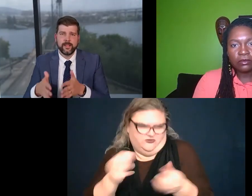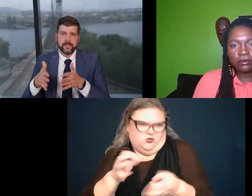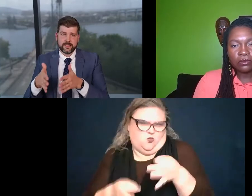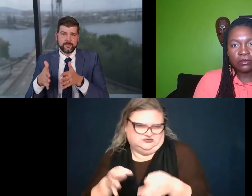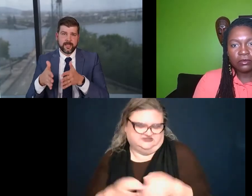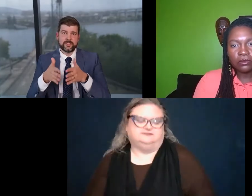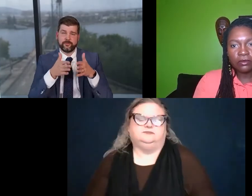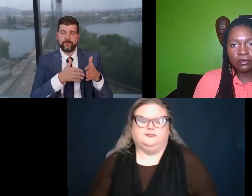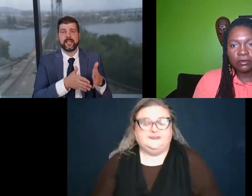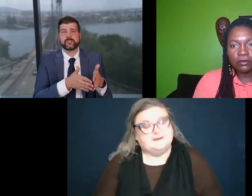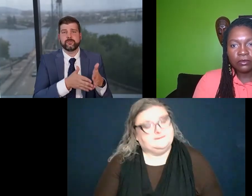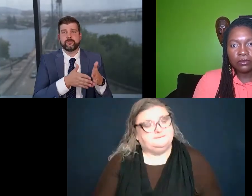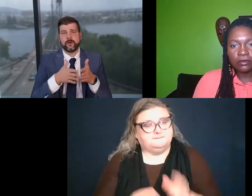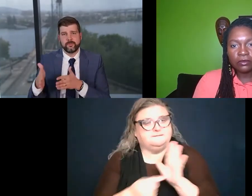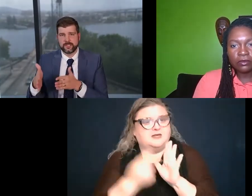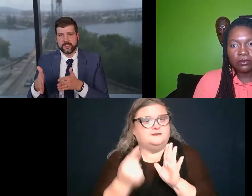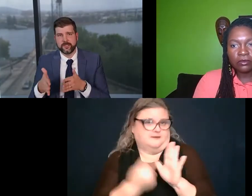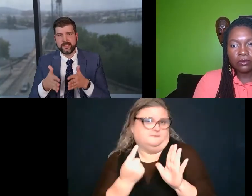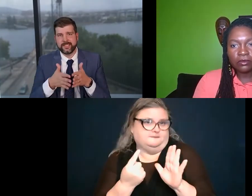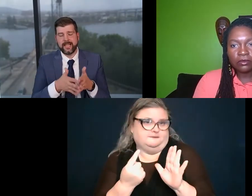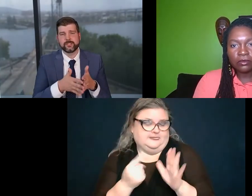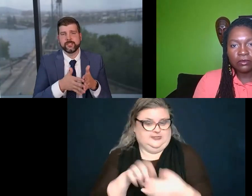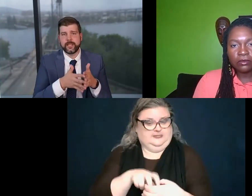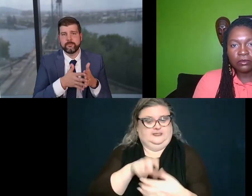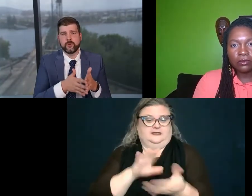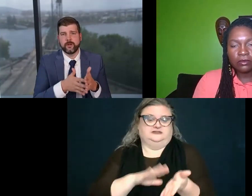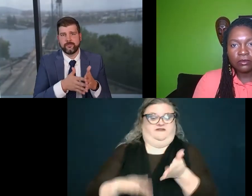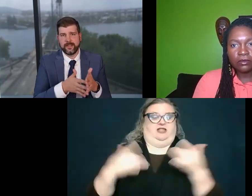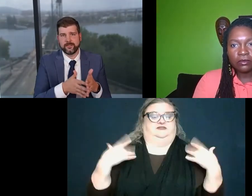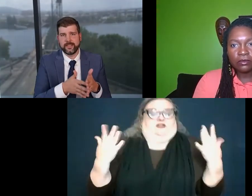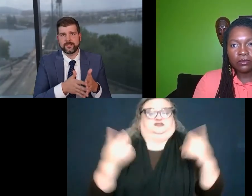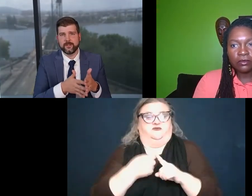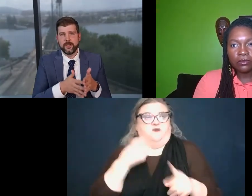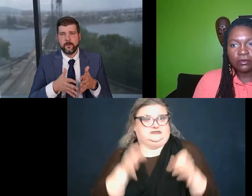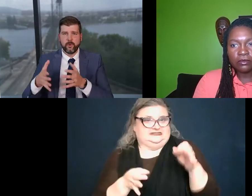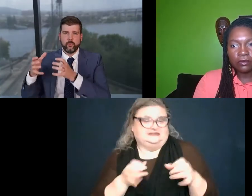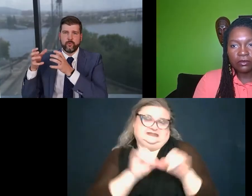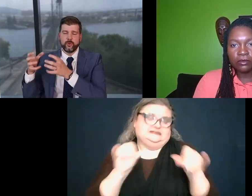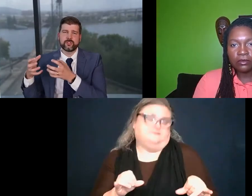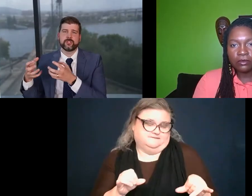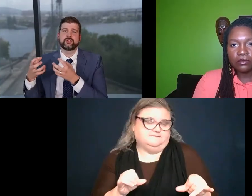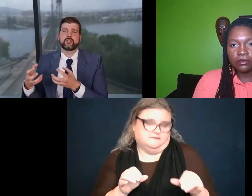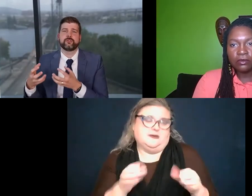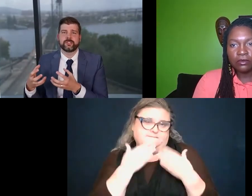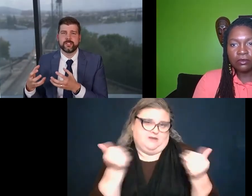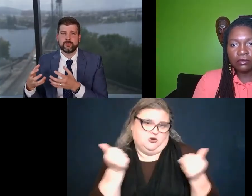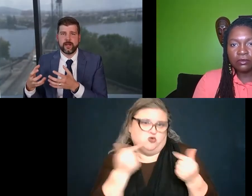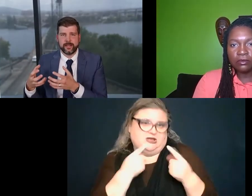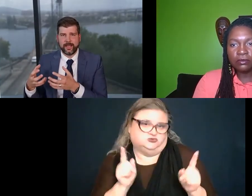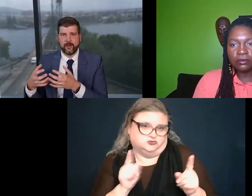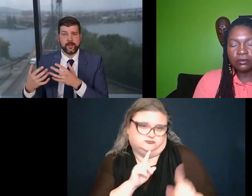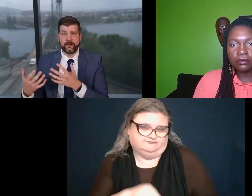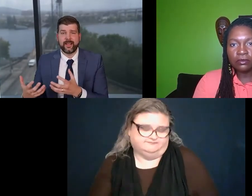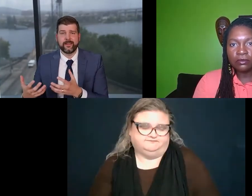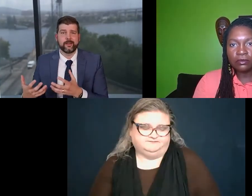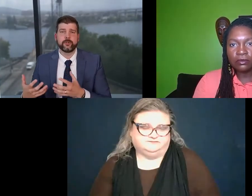that sometimes deflection from the system is actually a more effective answer. But those are the services right